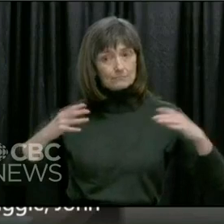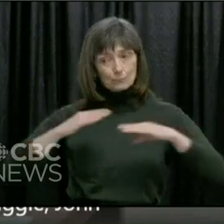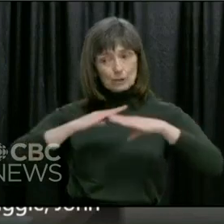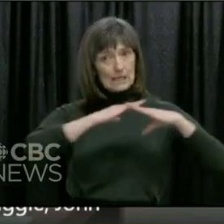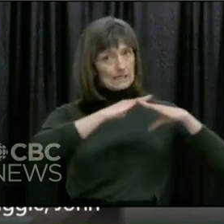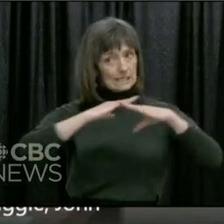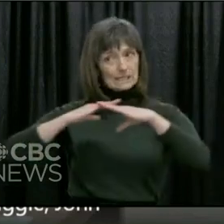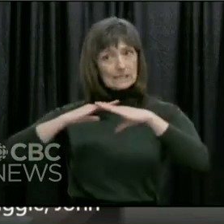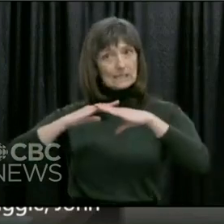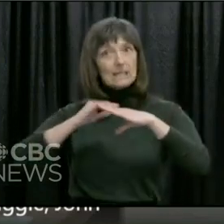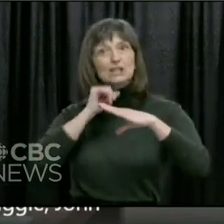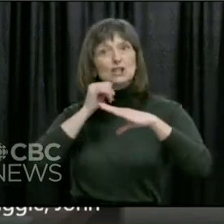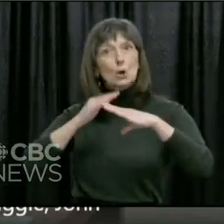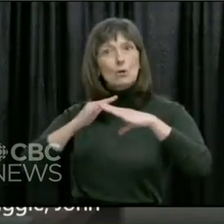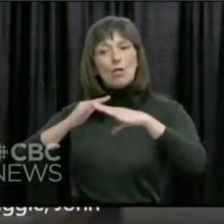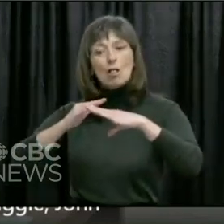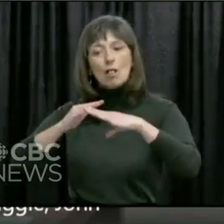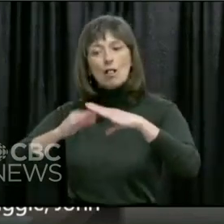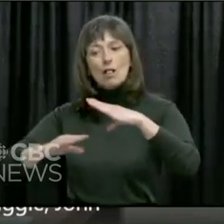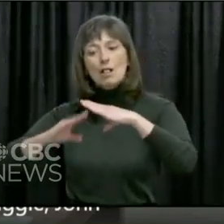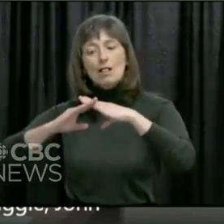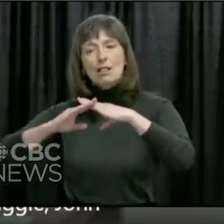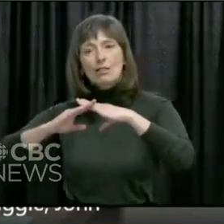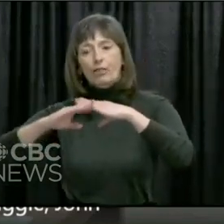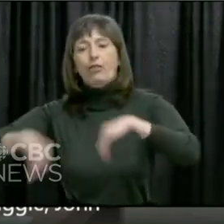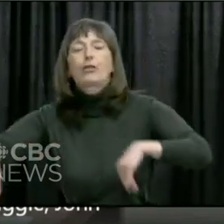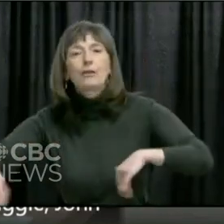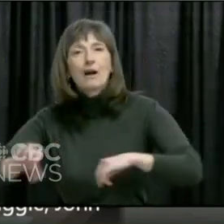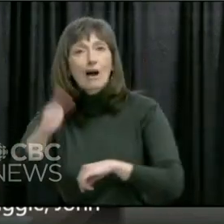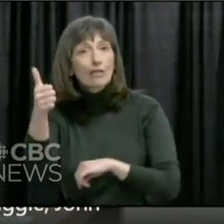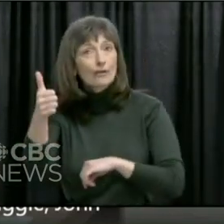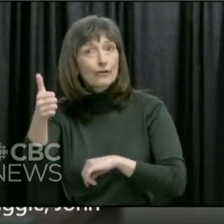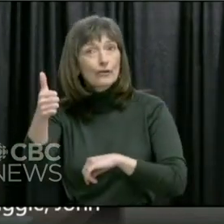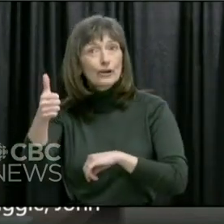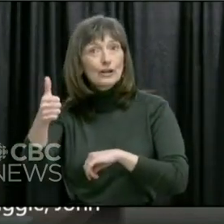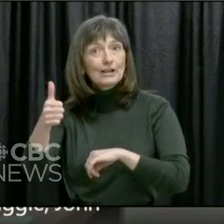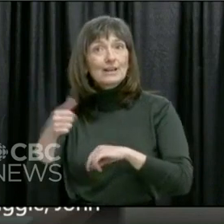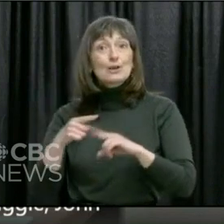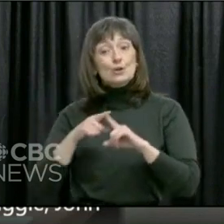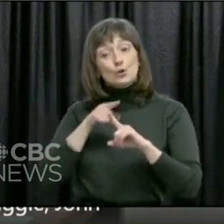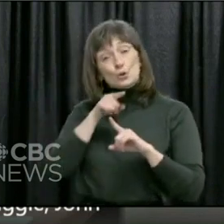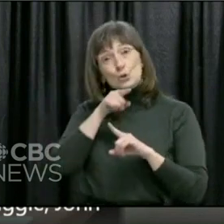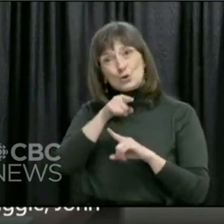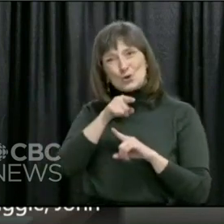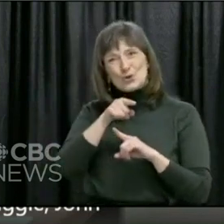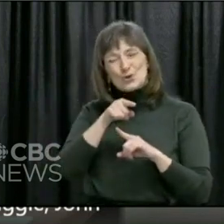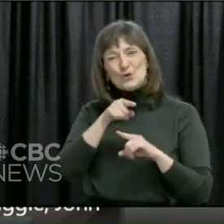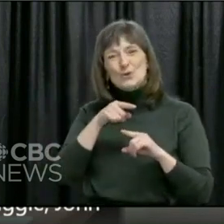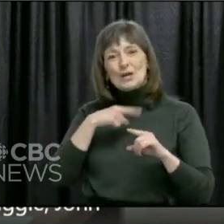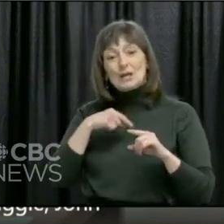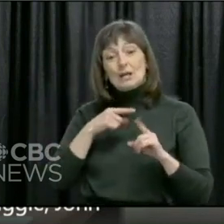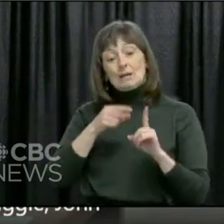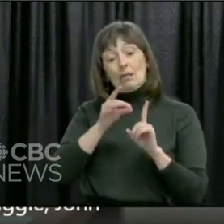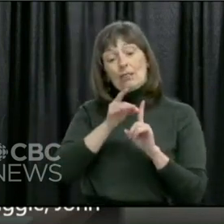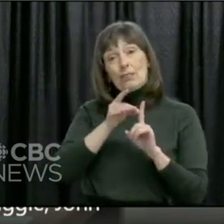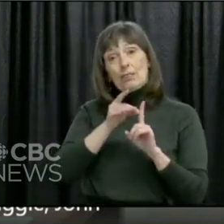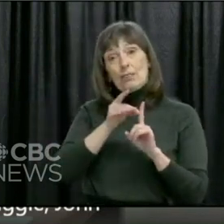don't prick anybody else's. Because remember, the virus only moves when you do. We have done so